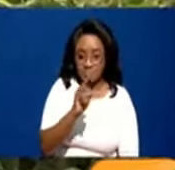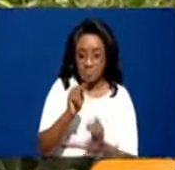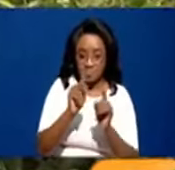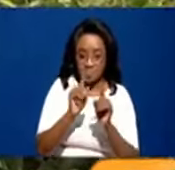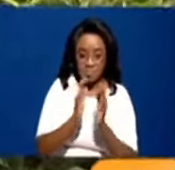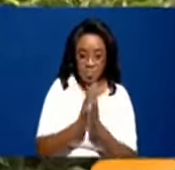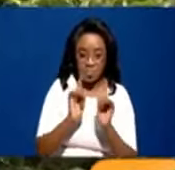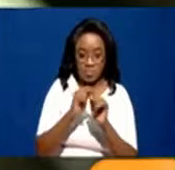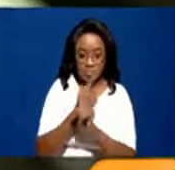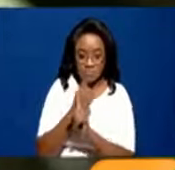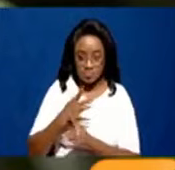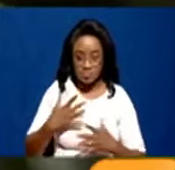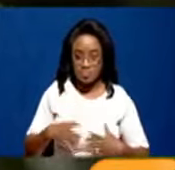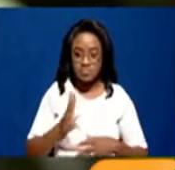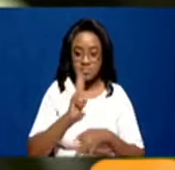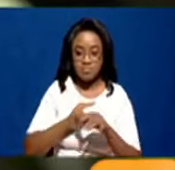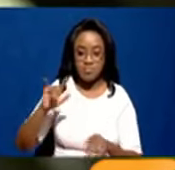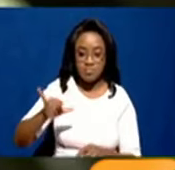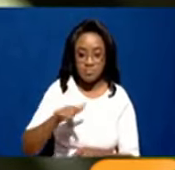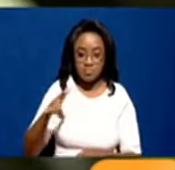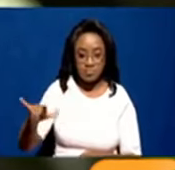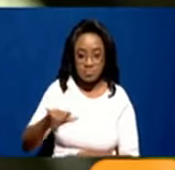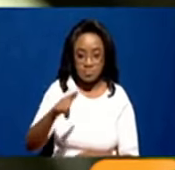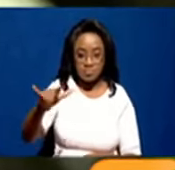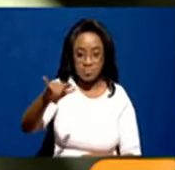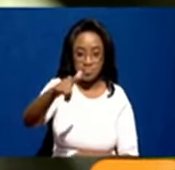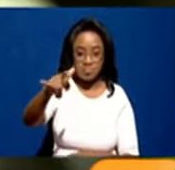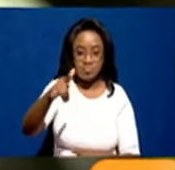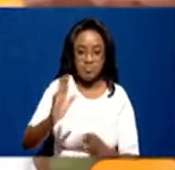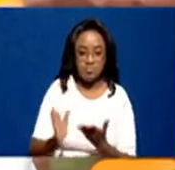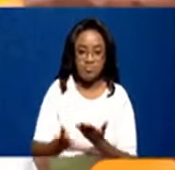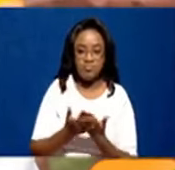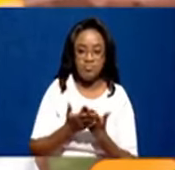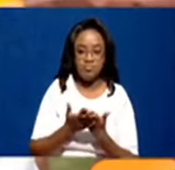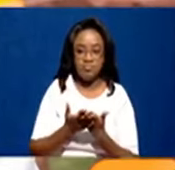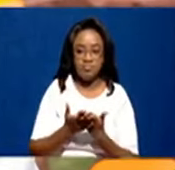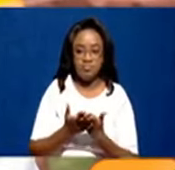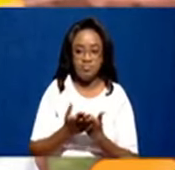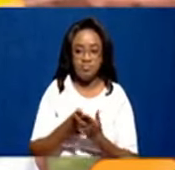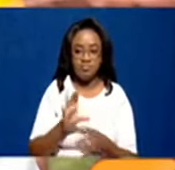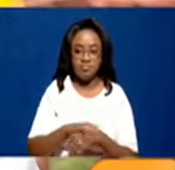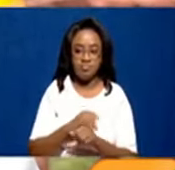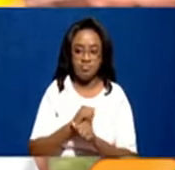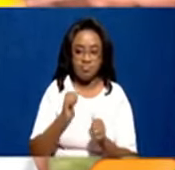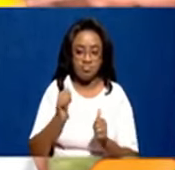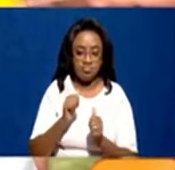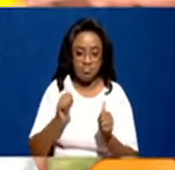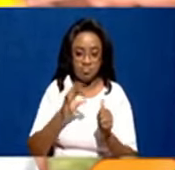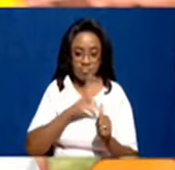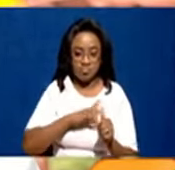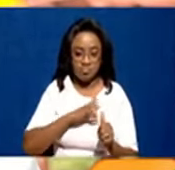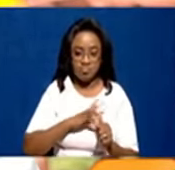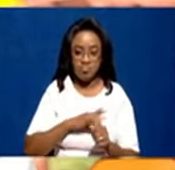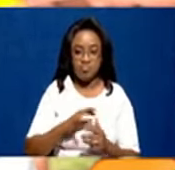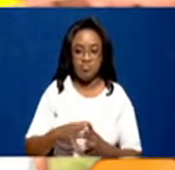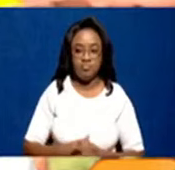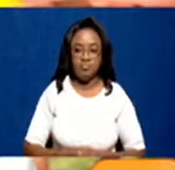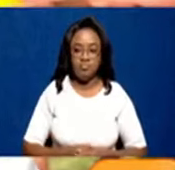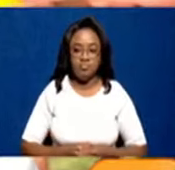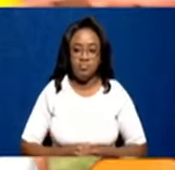the use of drones to manage their tea farms. We're involved in crop aspendry, which is tea